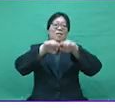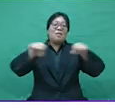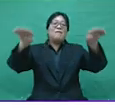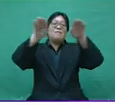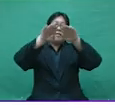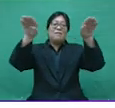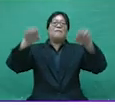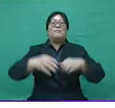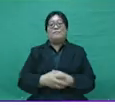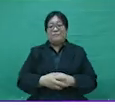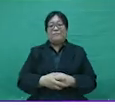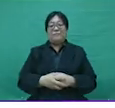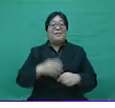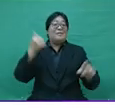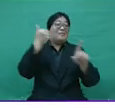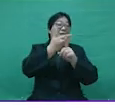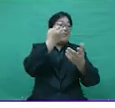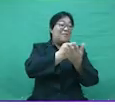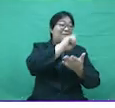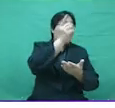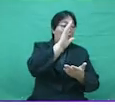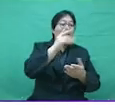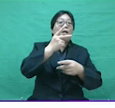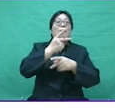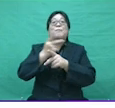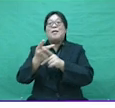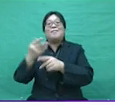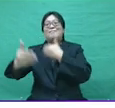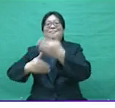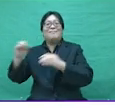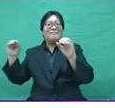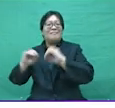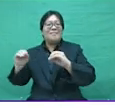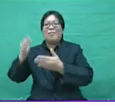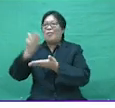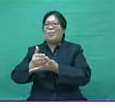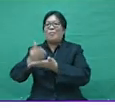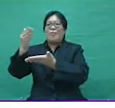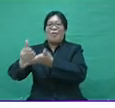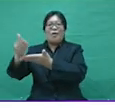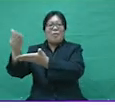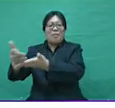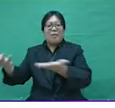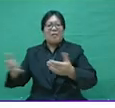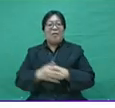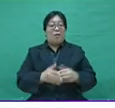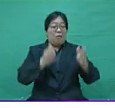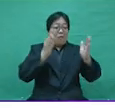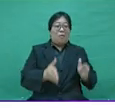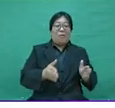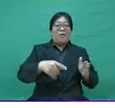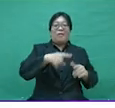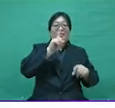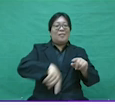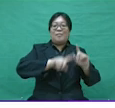was impacting the economy. Not only because the production was not going on in the same way, no, it was that people